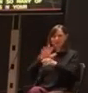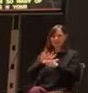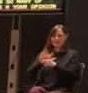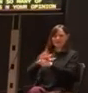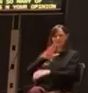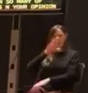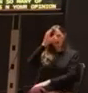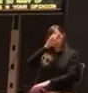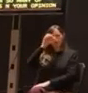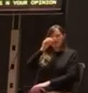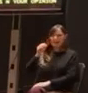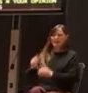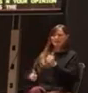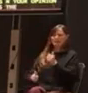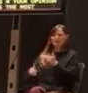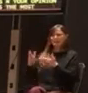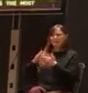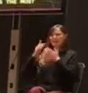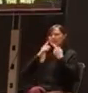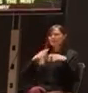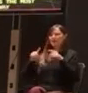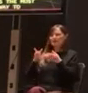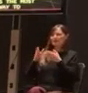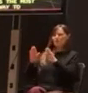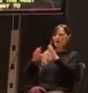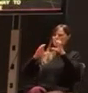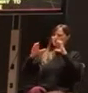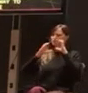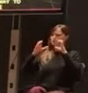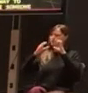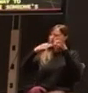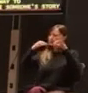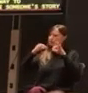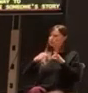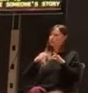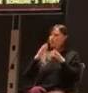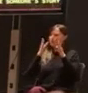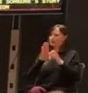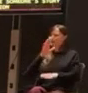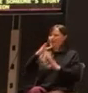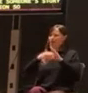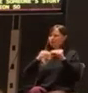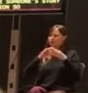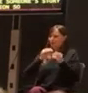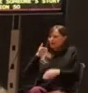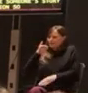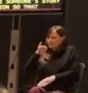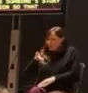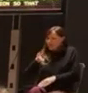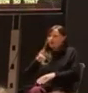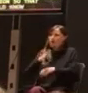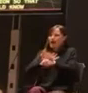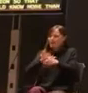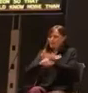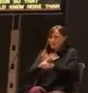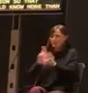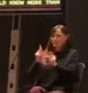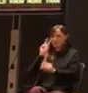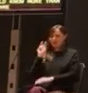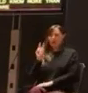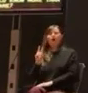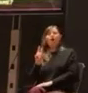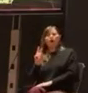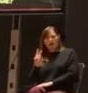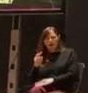way to communicate someone's story at a location so that people who visit it know more than just the name?